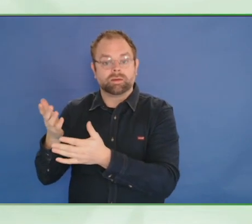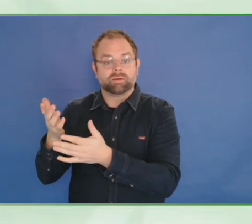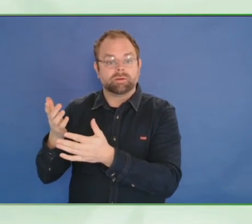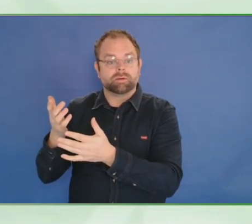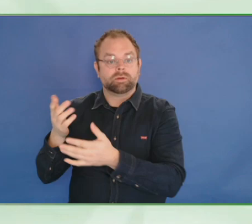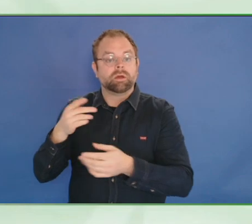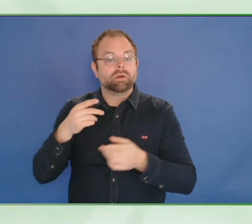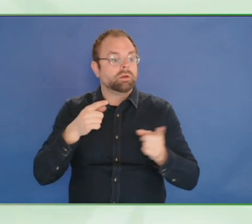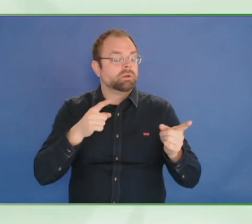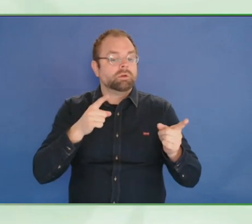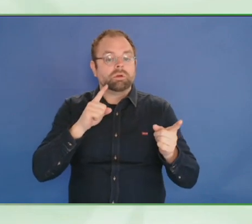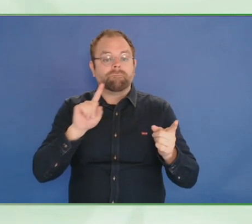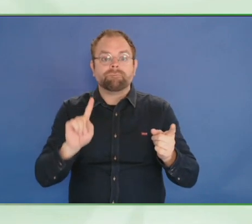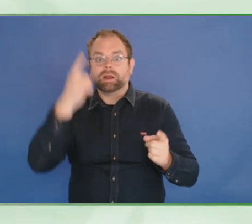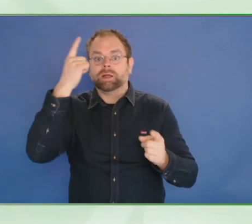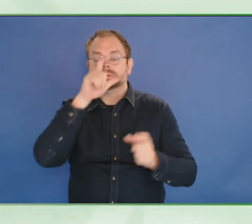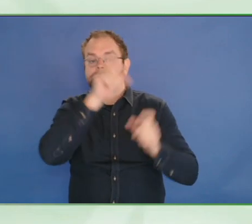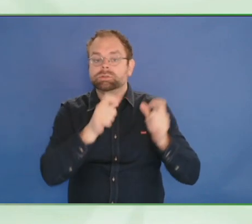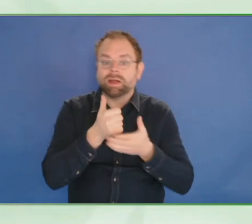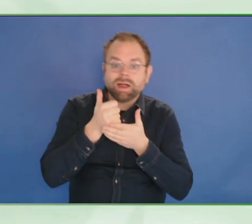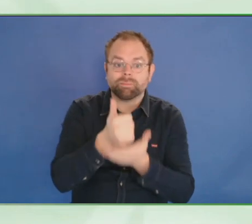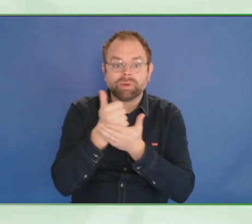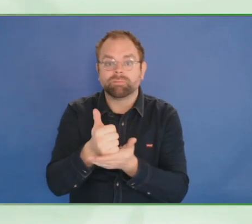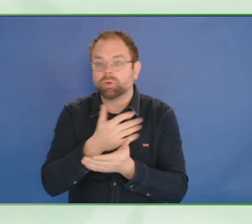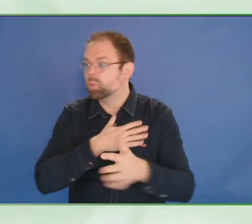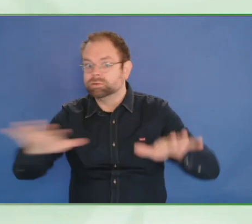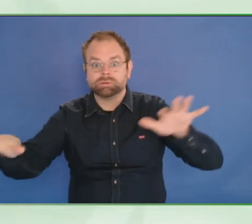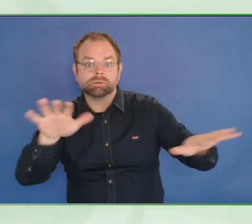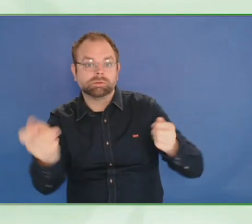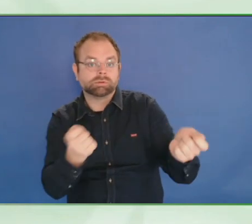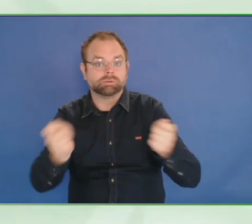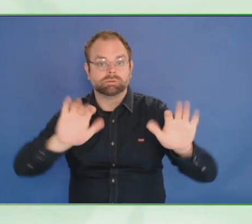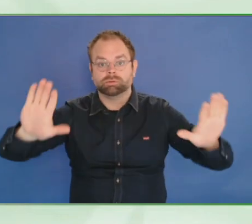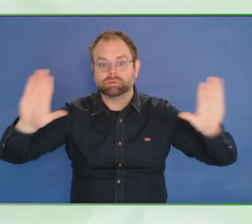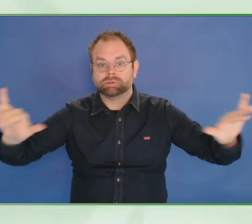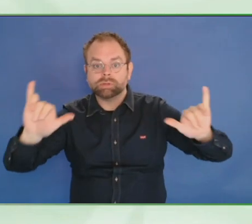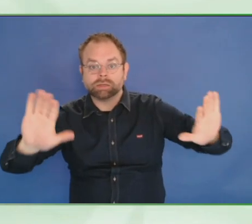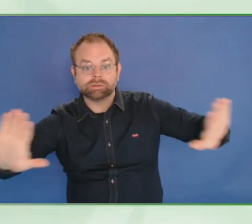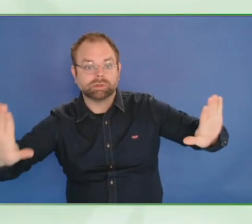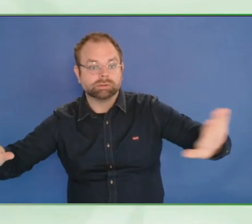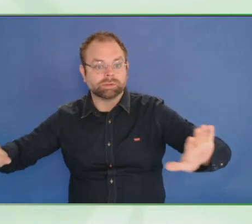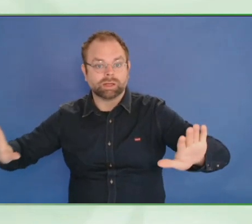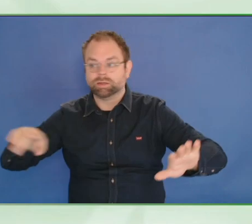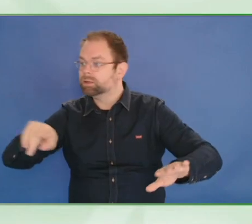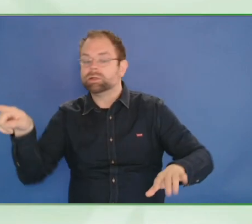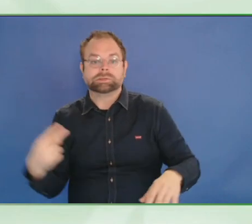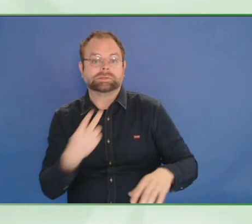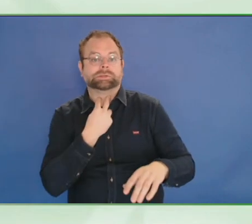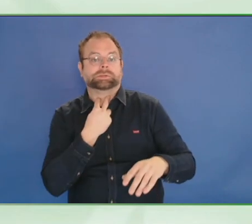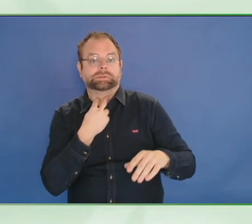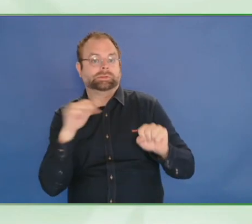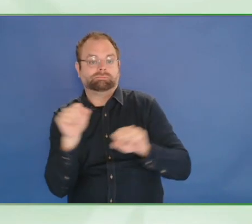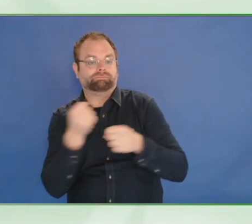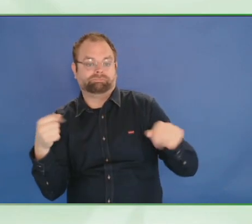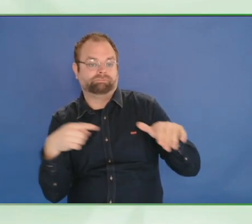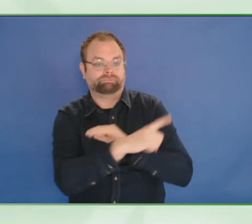significant. And I actually had a phone call from the White House asking me to come